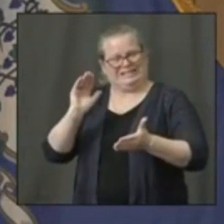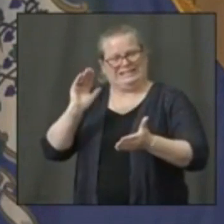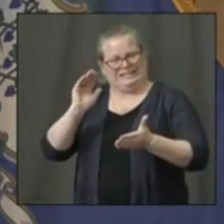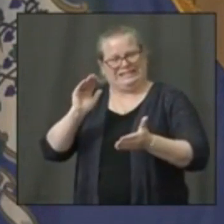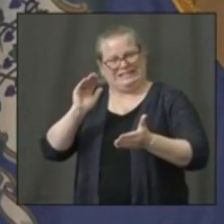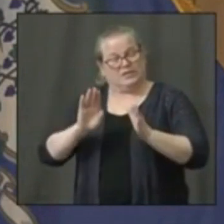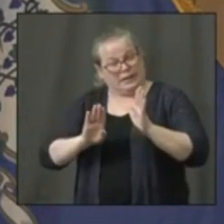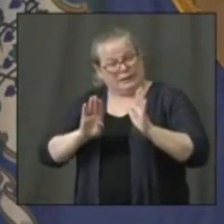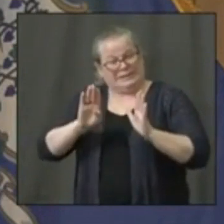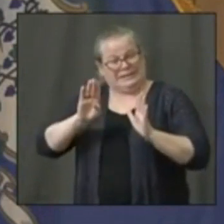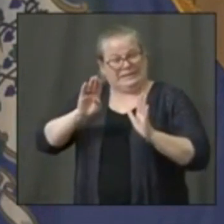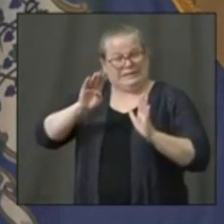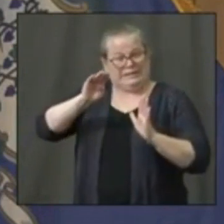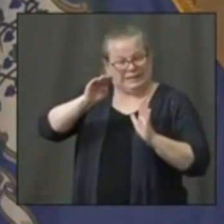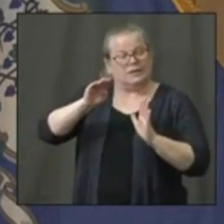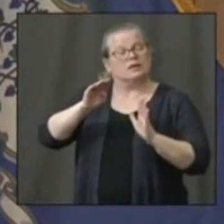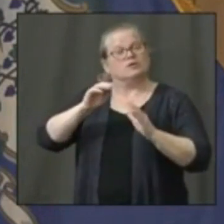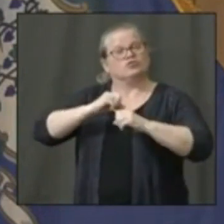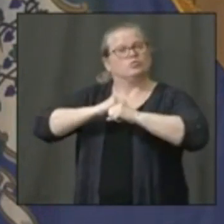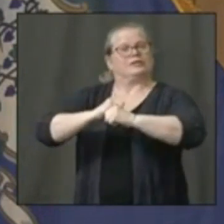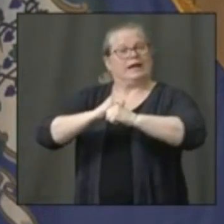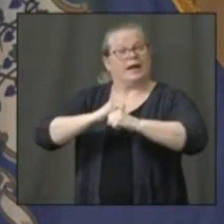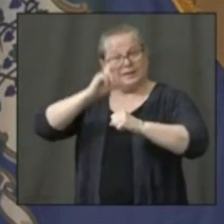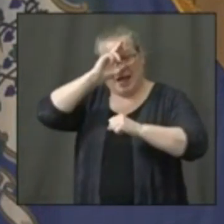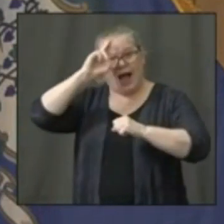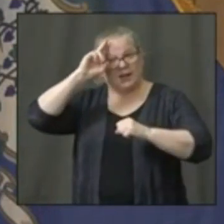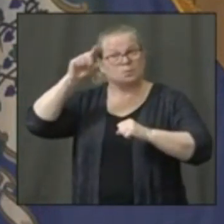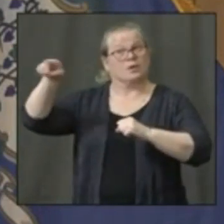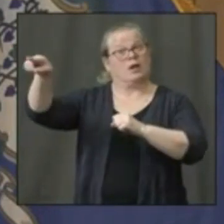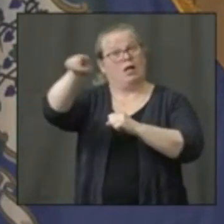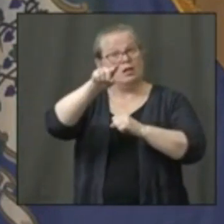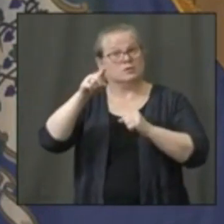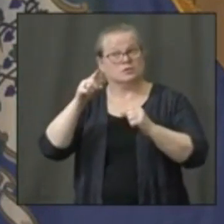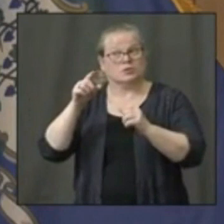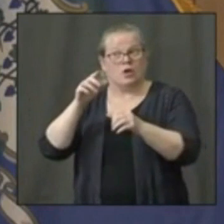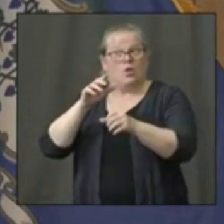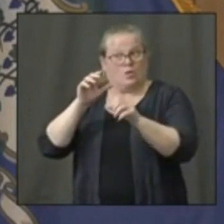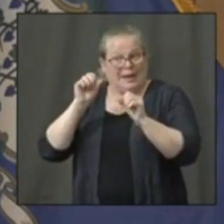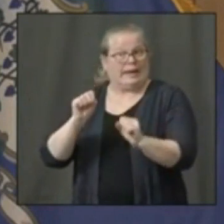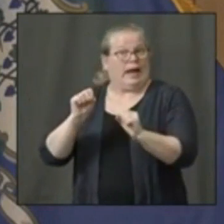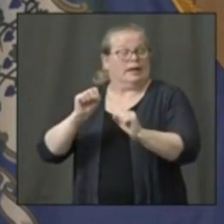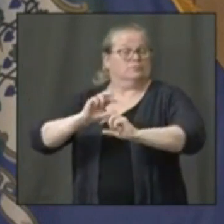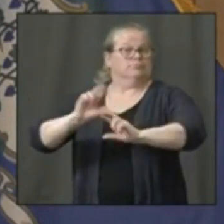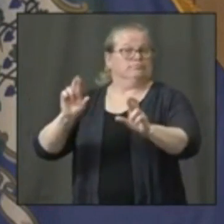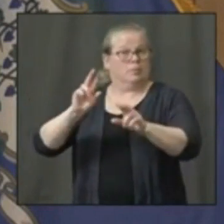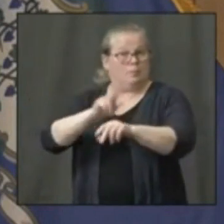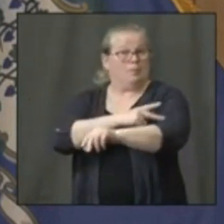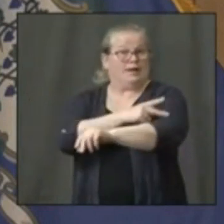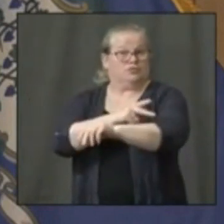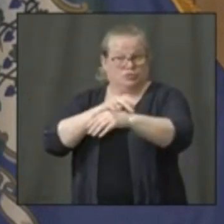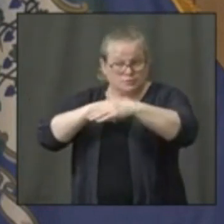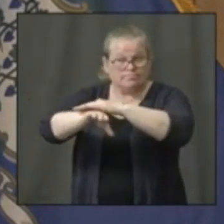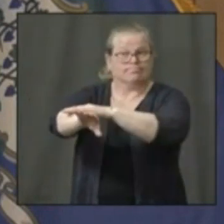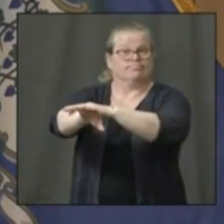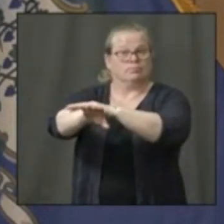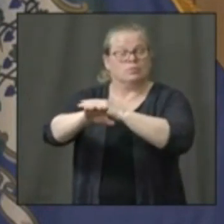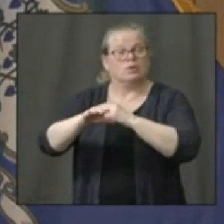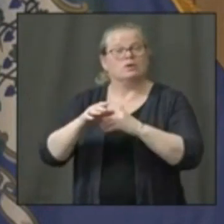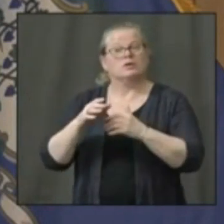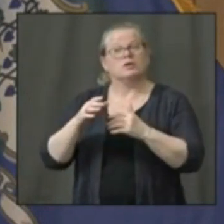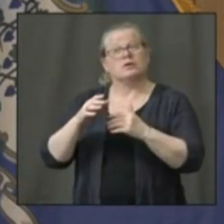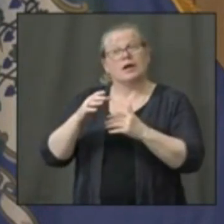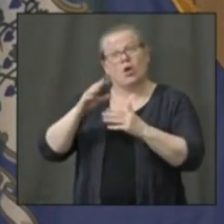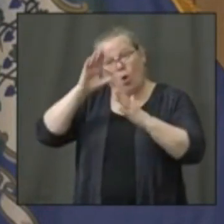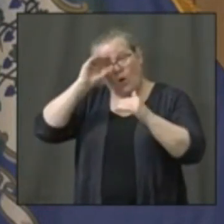in terms of protecting capacity of our hospitals so we can protect you. And maybe we're getting closer to that